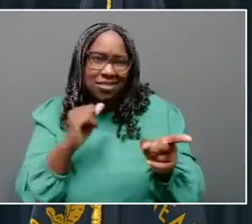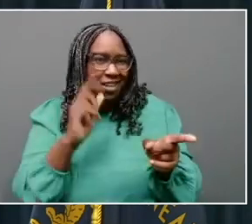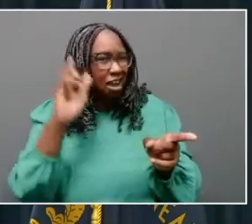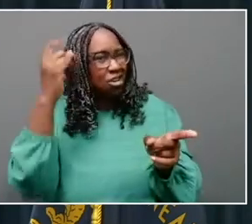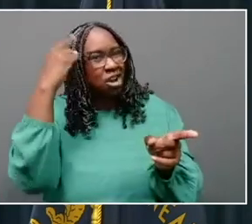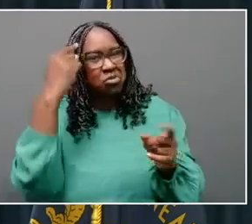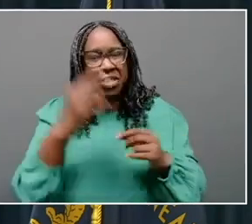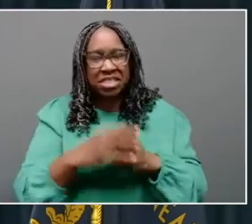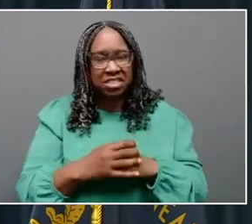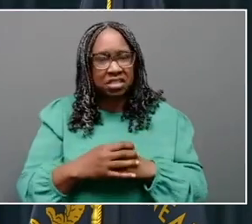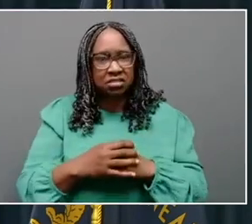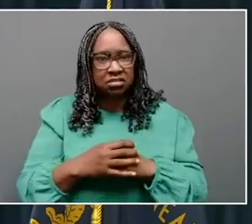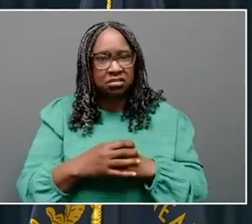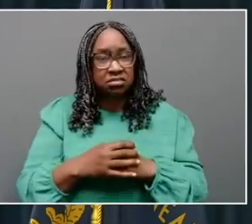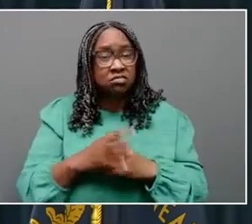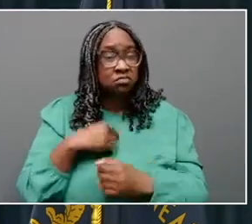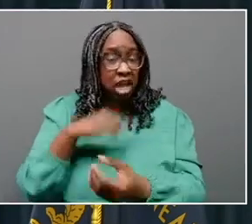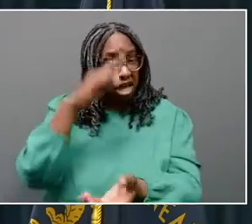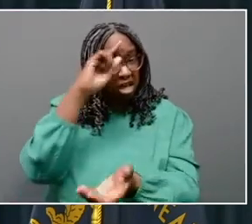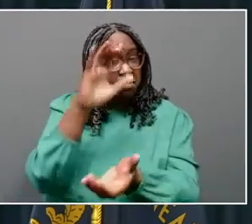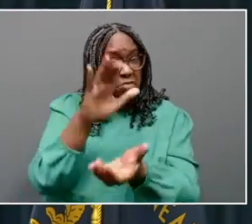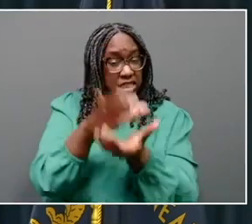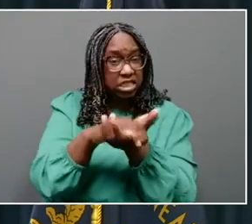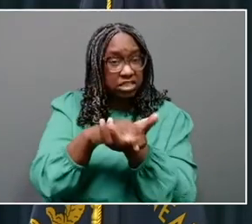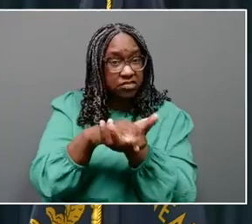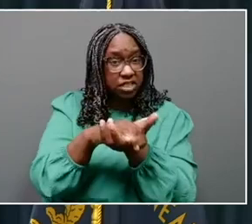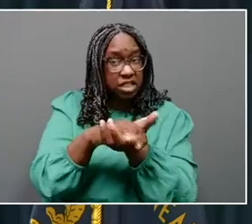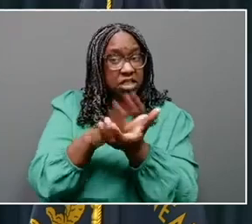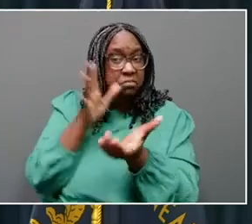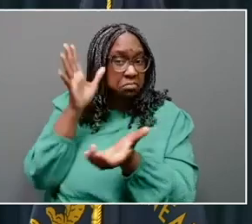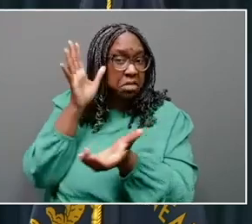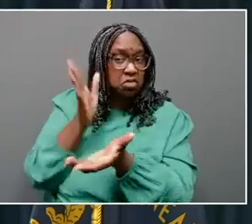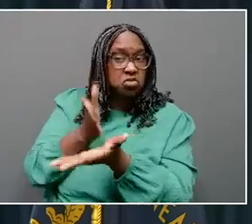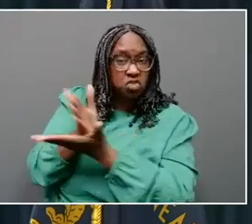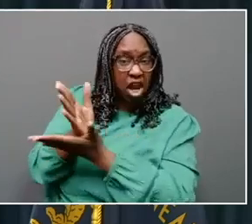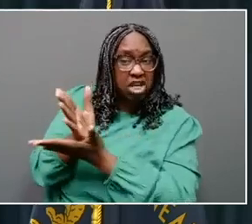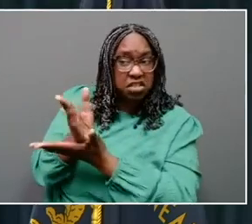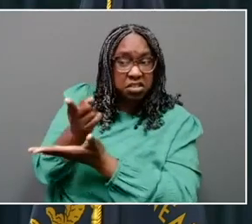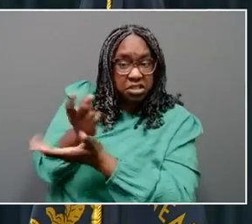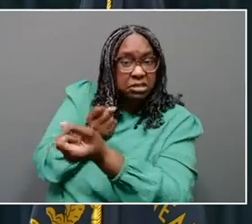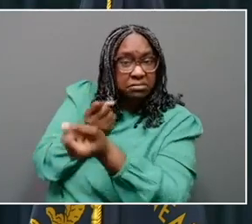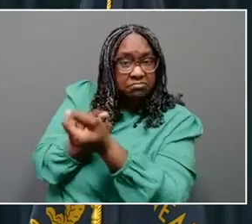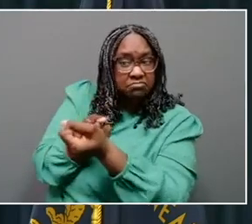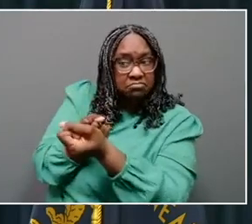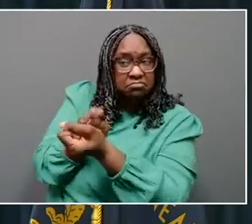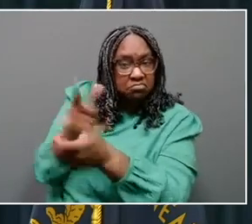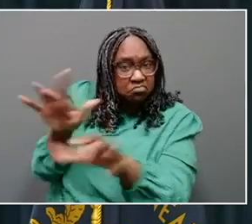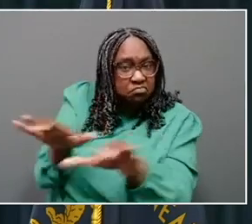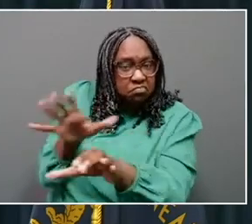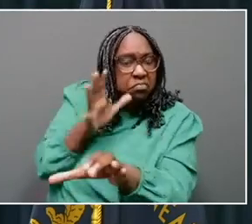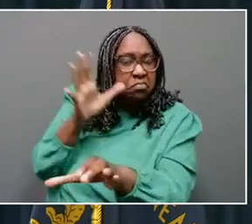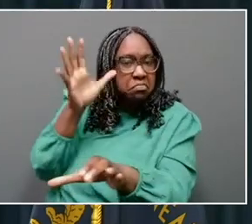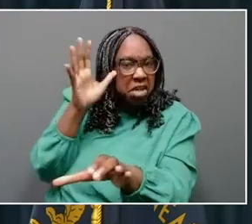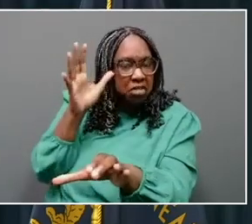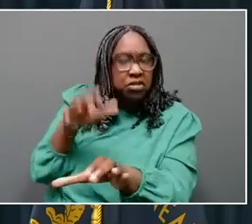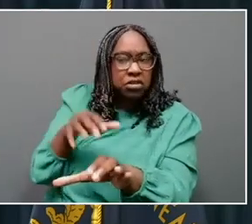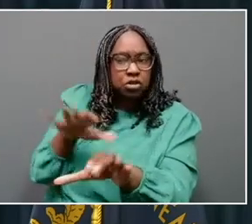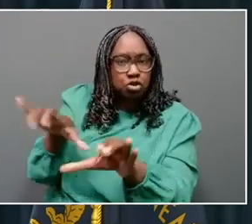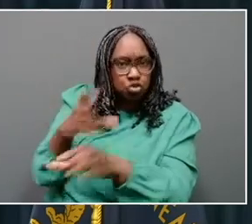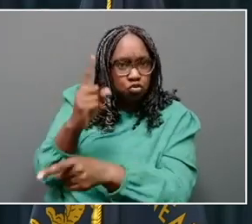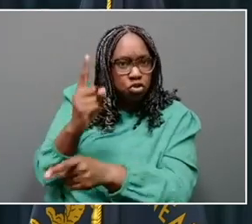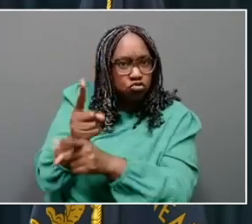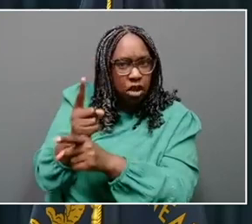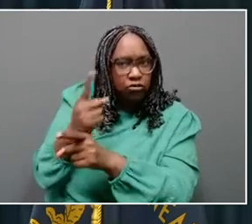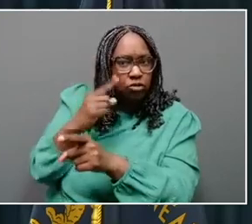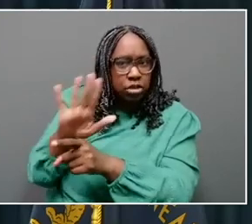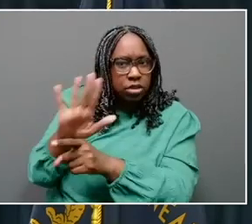is one where I believe in the rights of parents, being a parent, to do what's right for their kids. I certainly